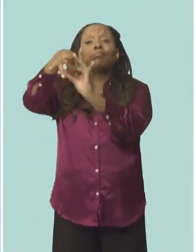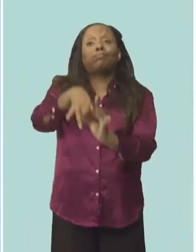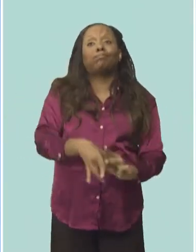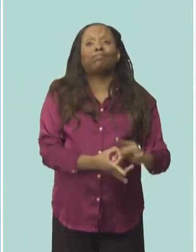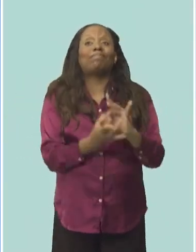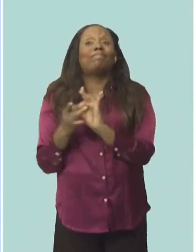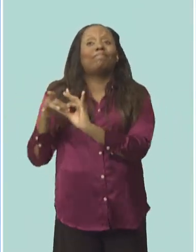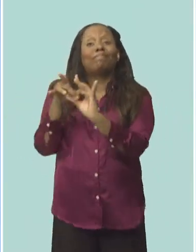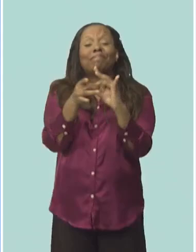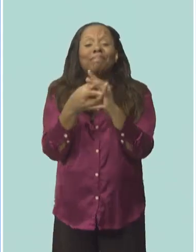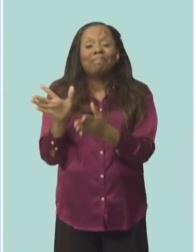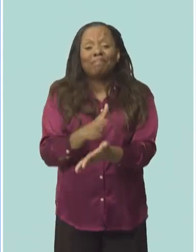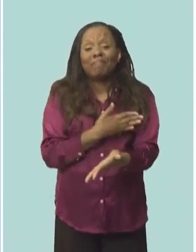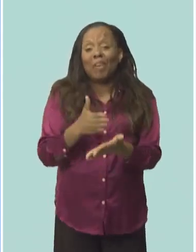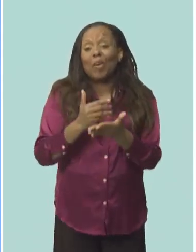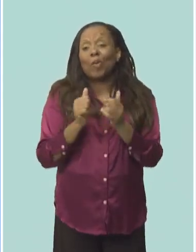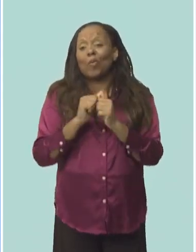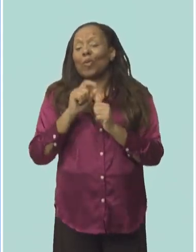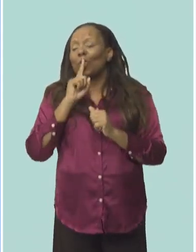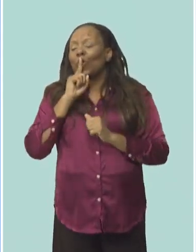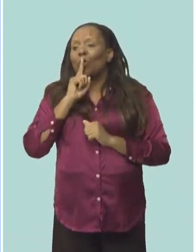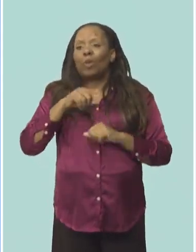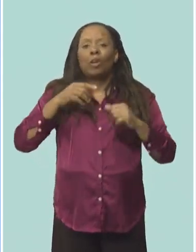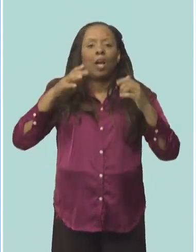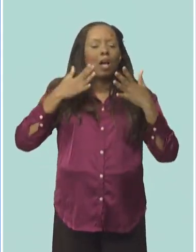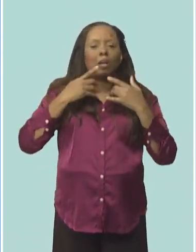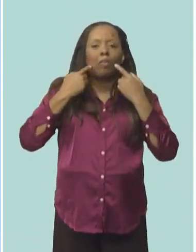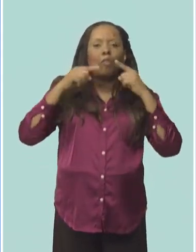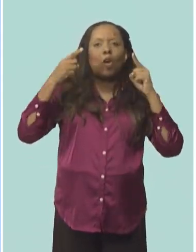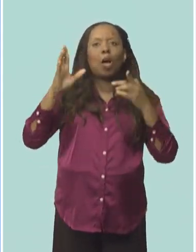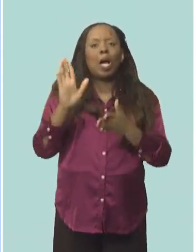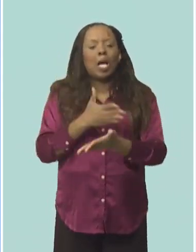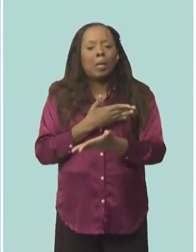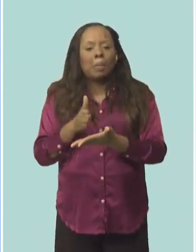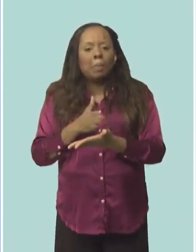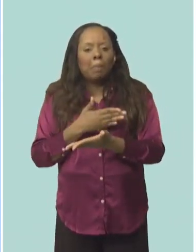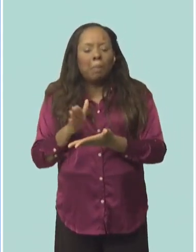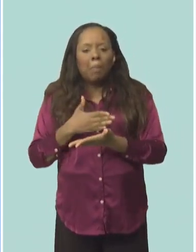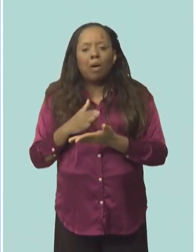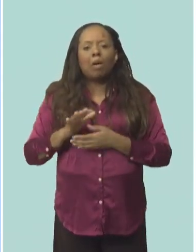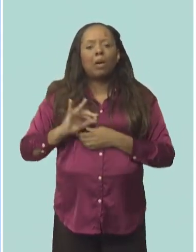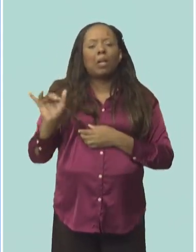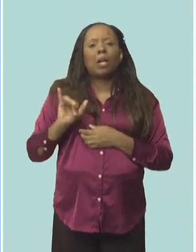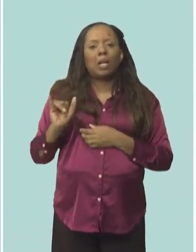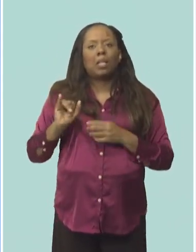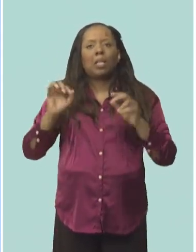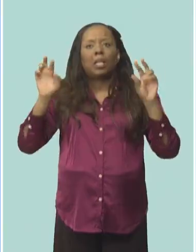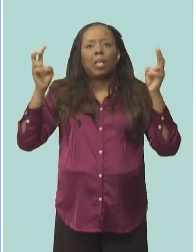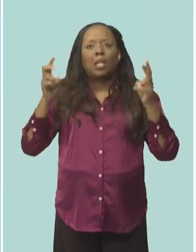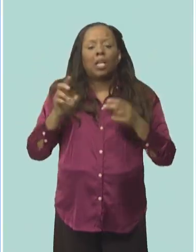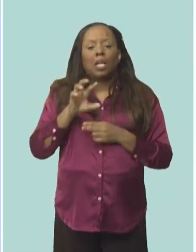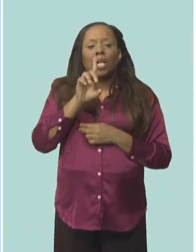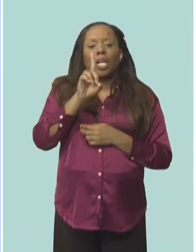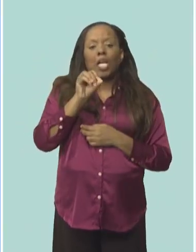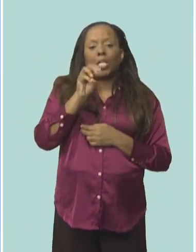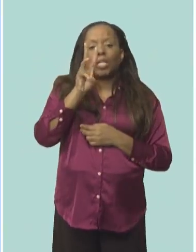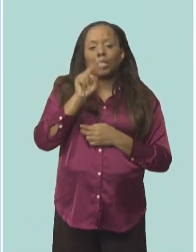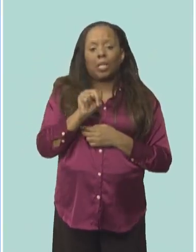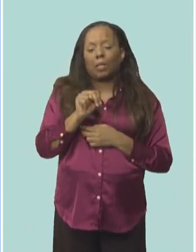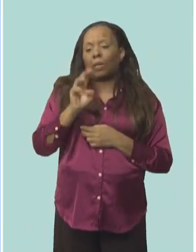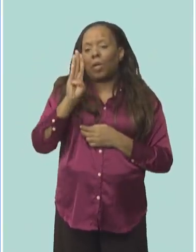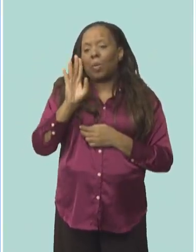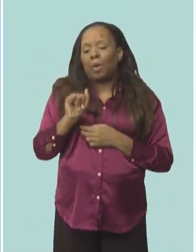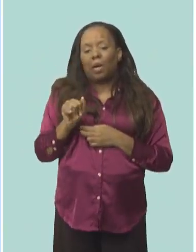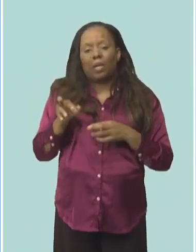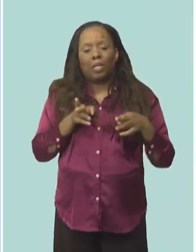sung along to the band's popular songs such as Tell Me How Come, Don't Happy Dread, Down by the River, She's Been Loving Me, and Your